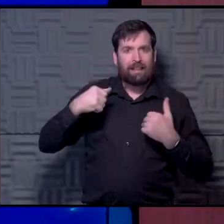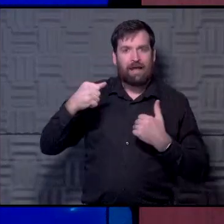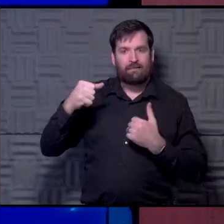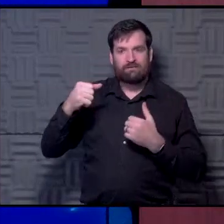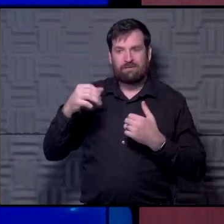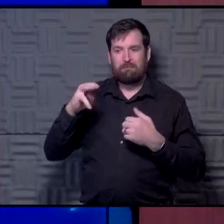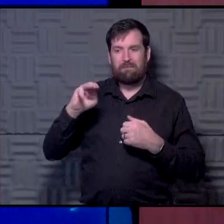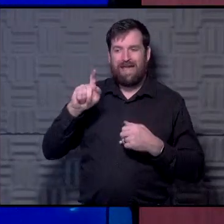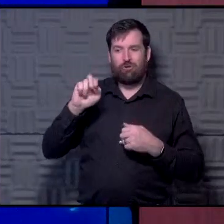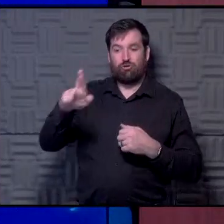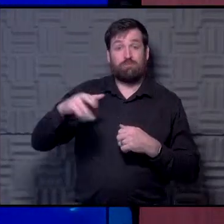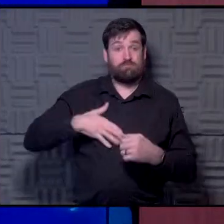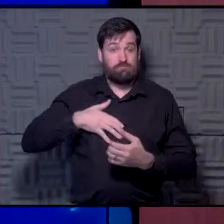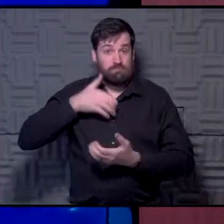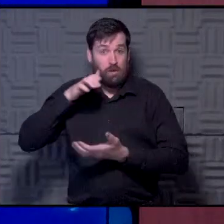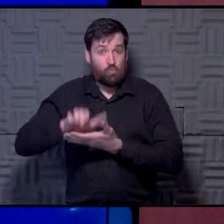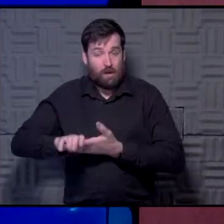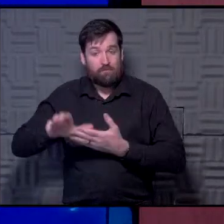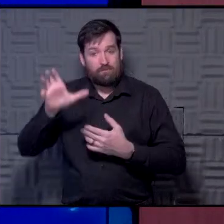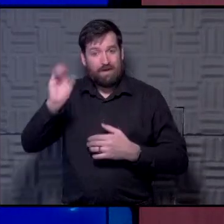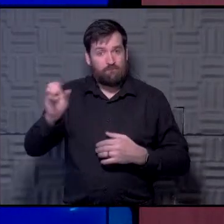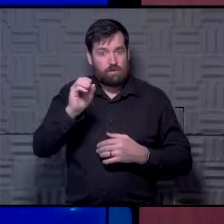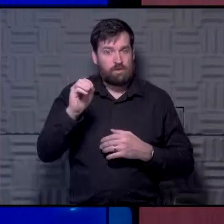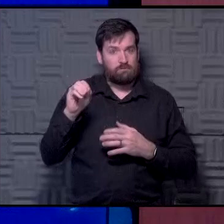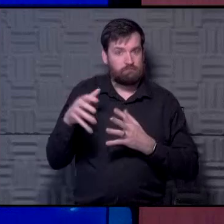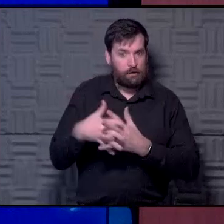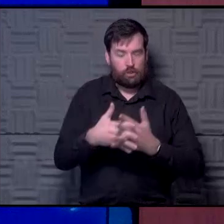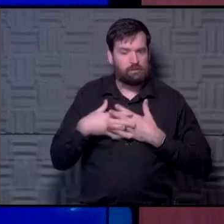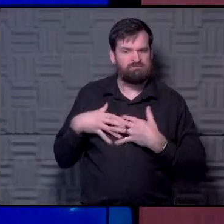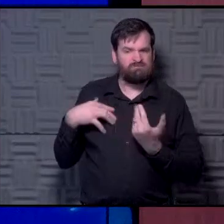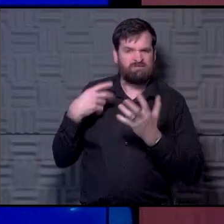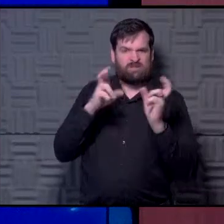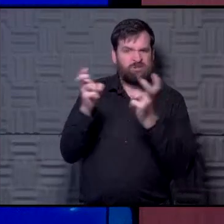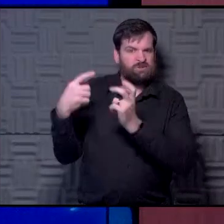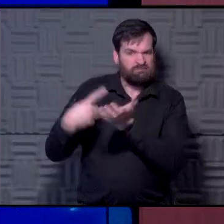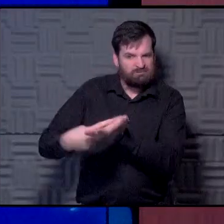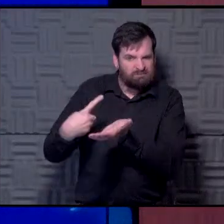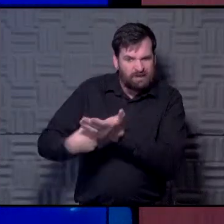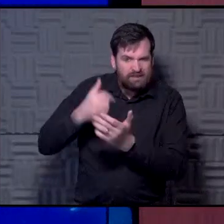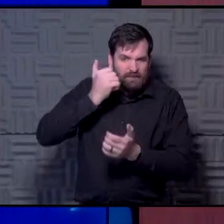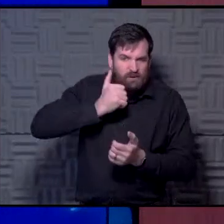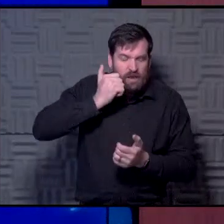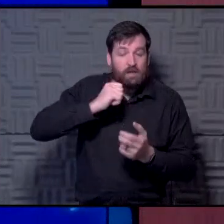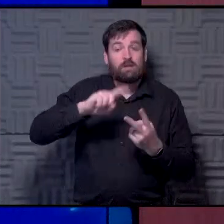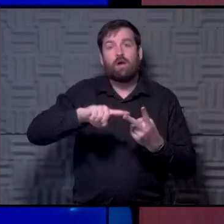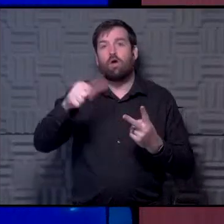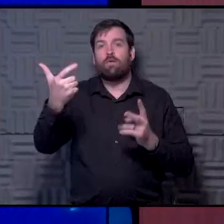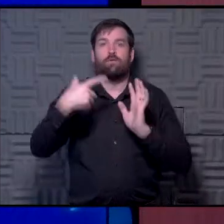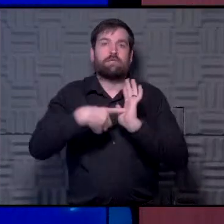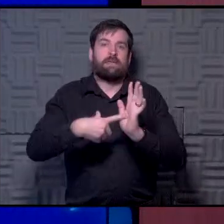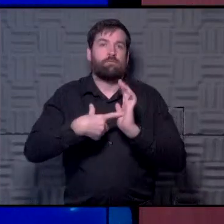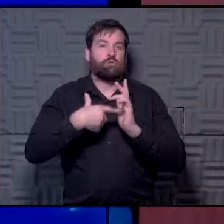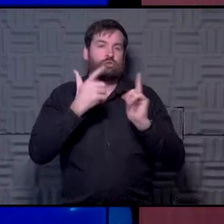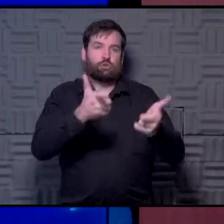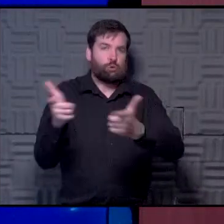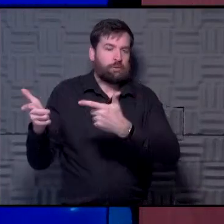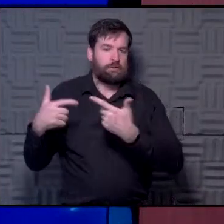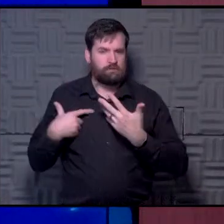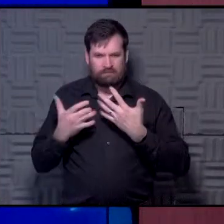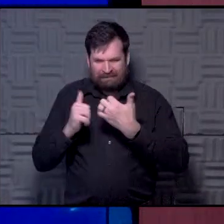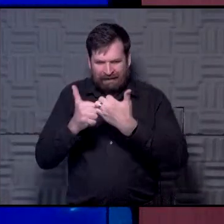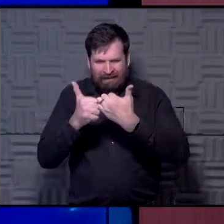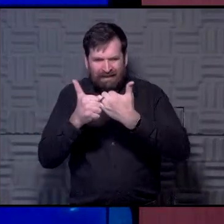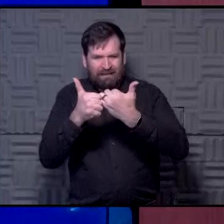American. Those are issues we talk about with our family every day. And then there's another example of a shooting in which you can how did